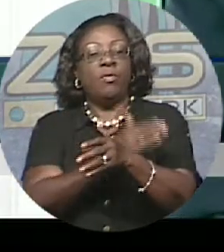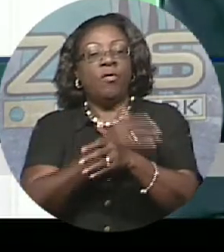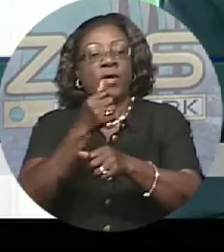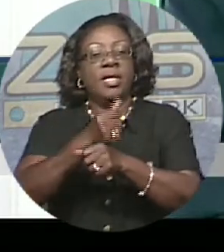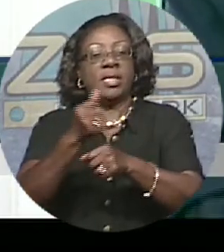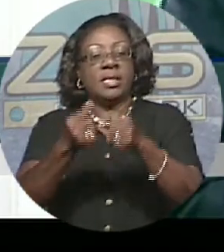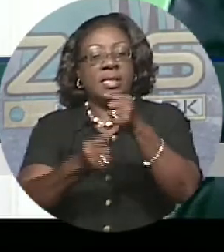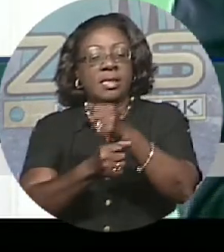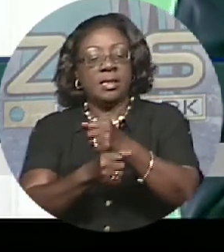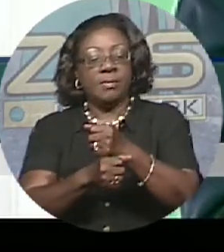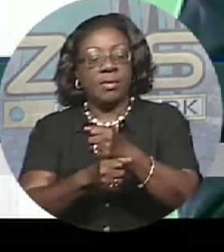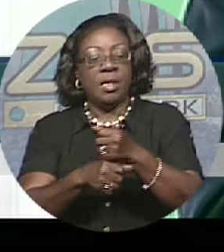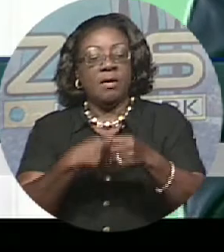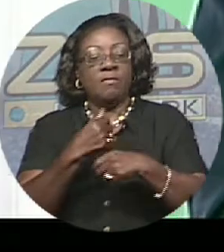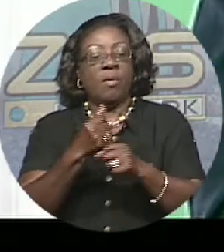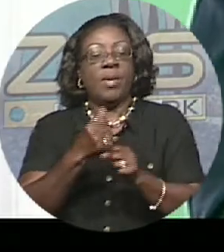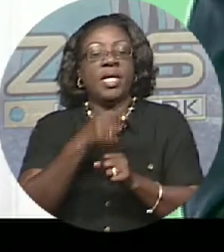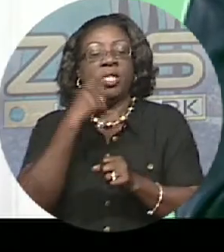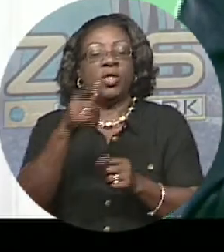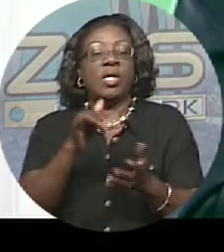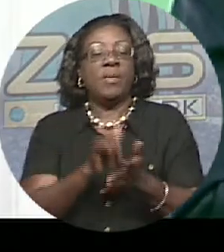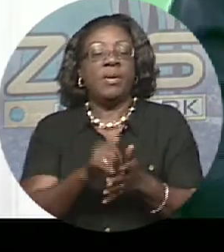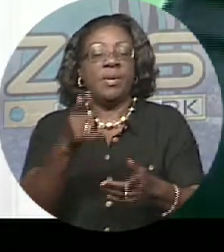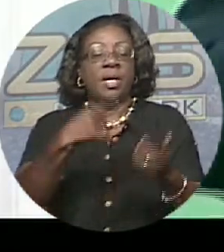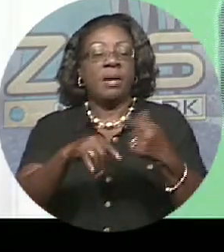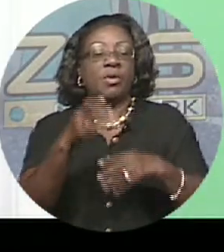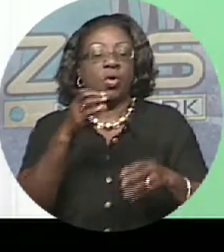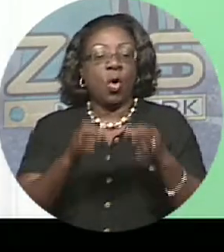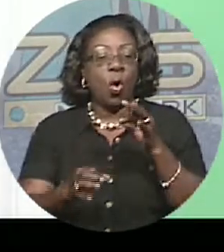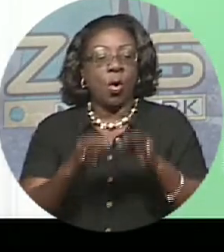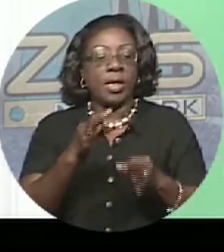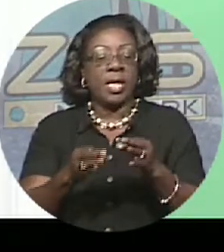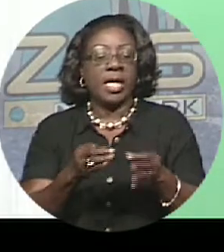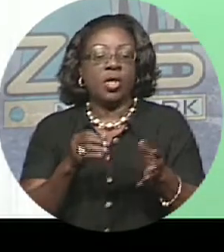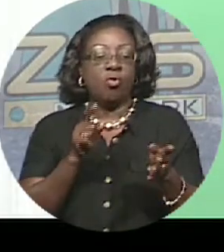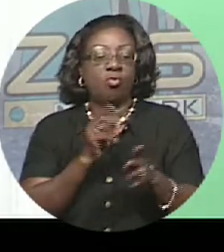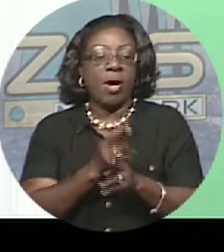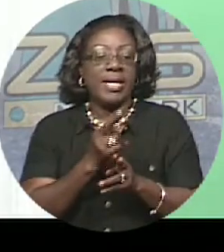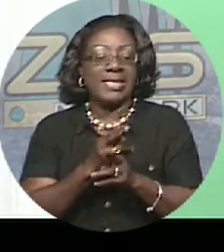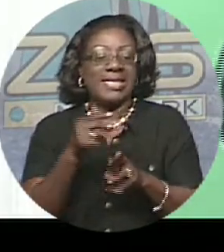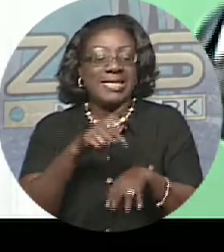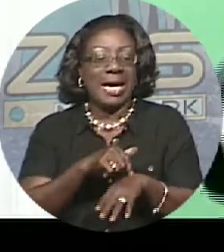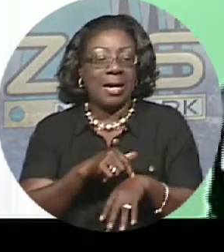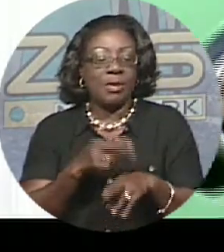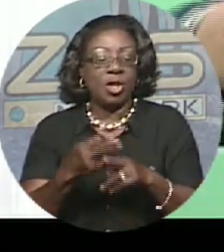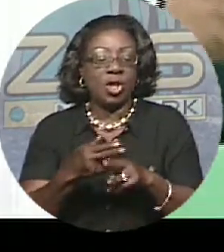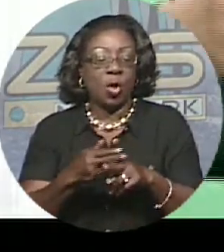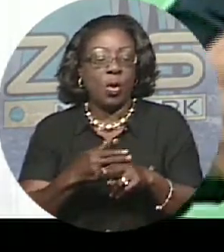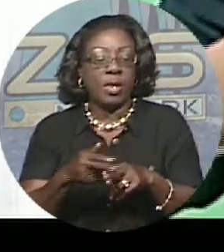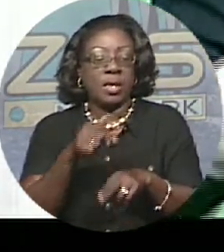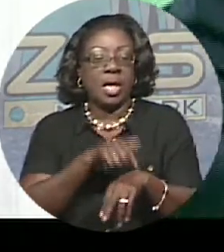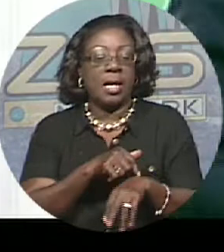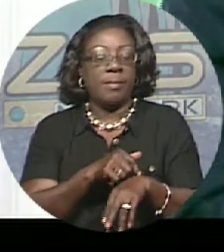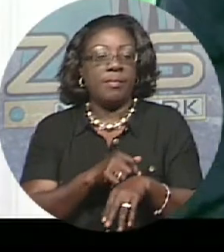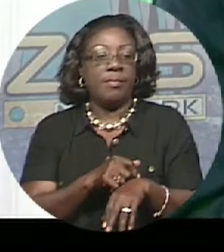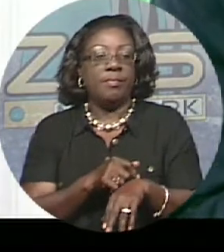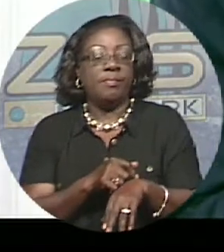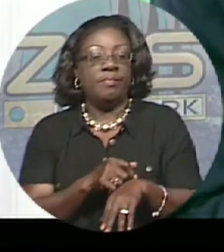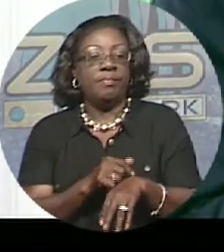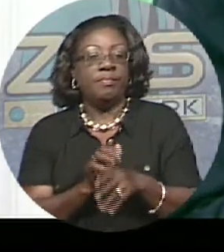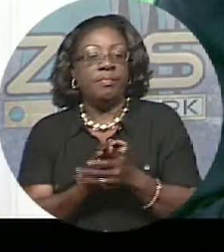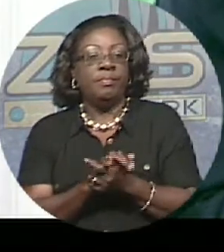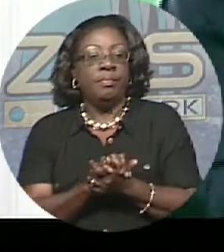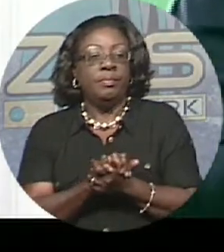people receive a right to trial within a reasonable period of time to the maximum extent possible according to what resources they have